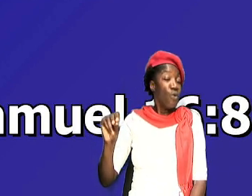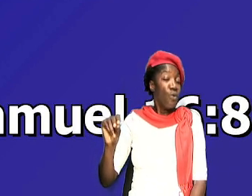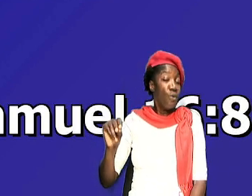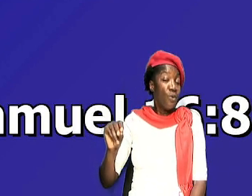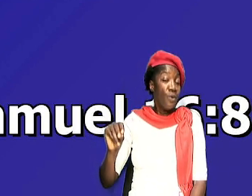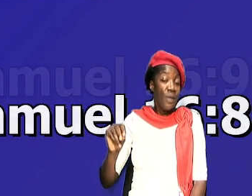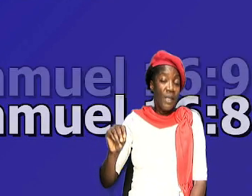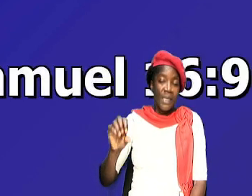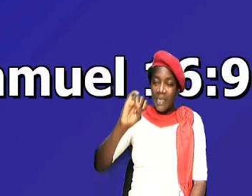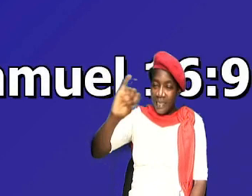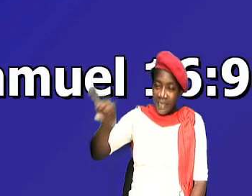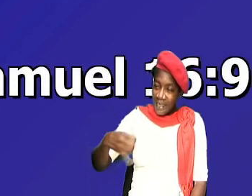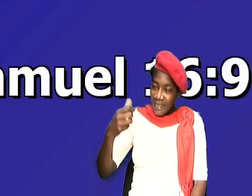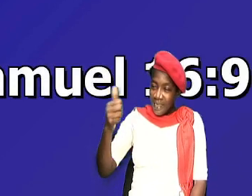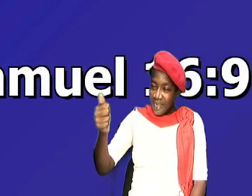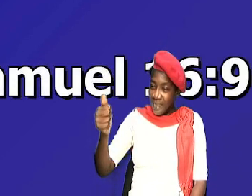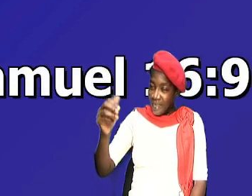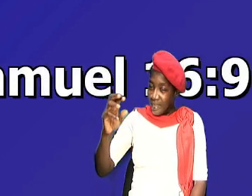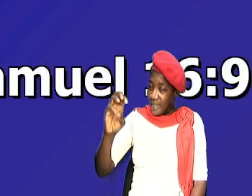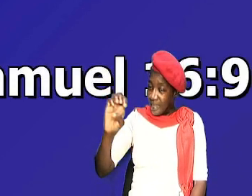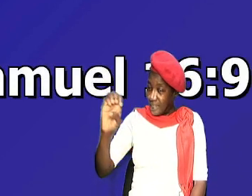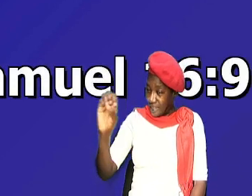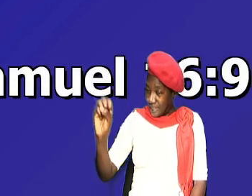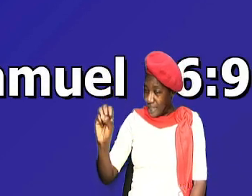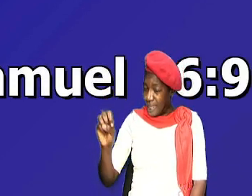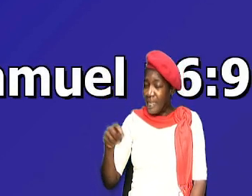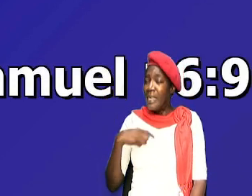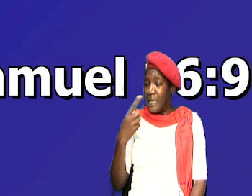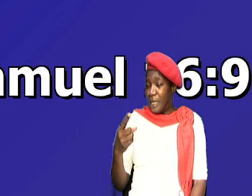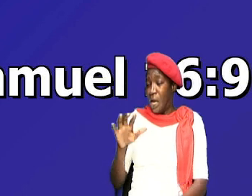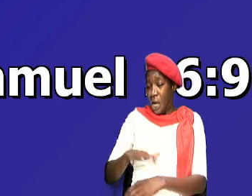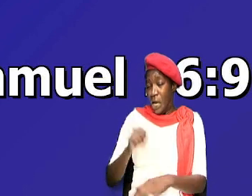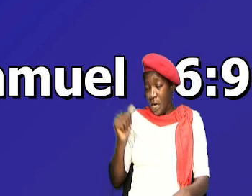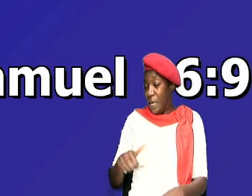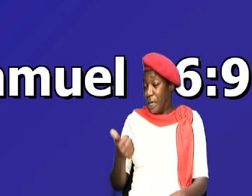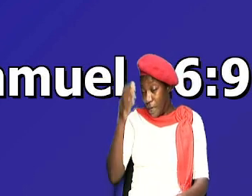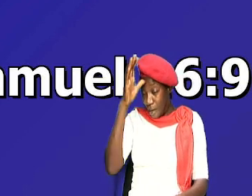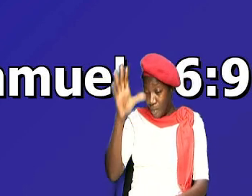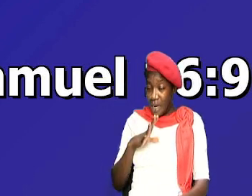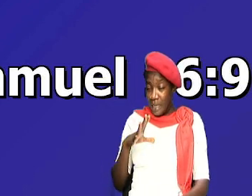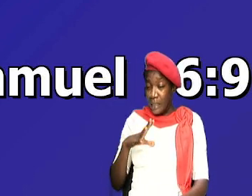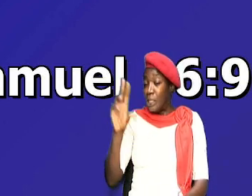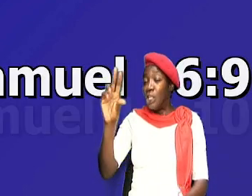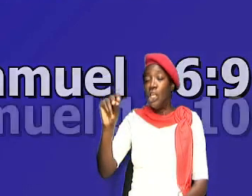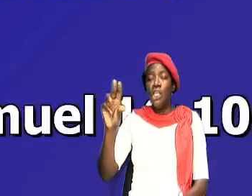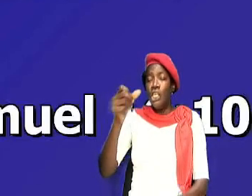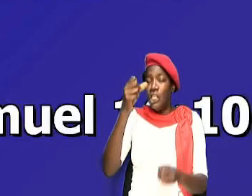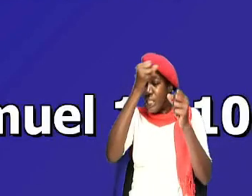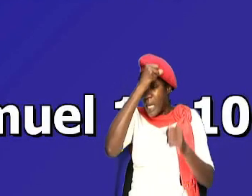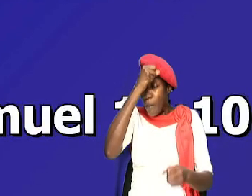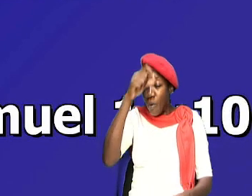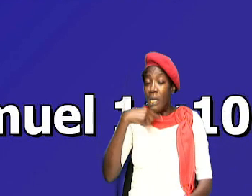Jesse made Shammah to pass by. And he said, neither the Lord chosen this. Again, Jesse made